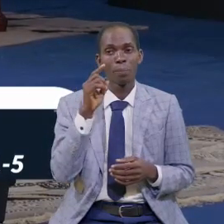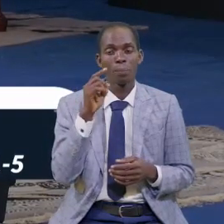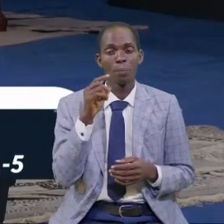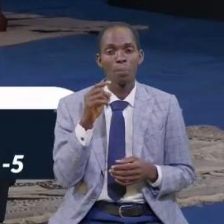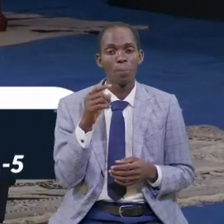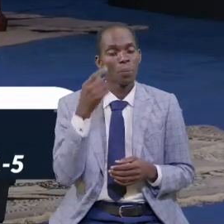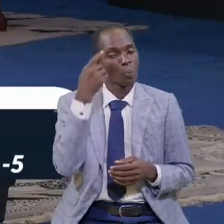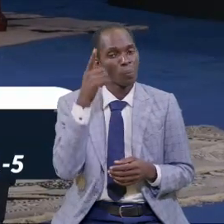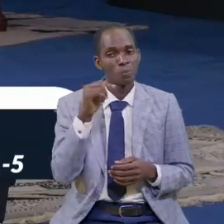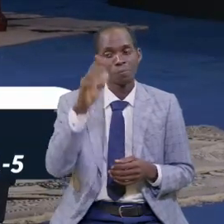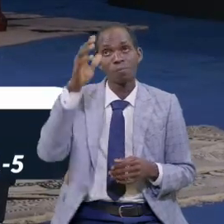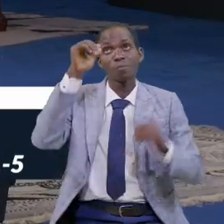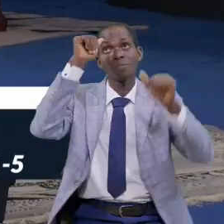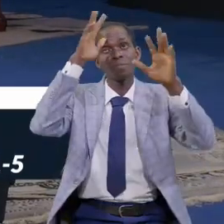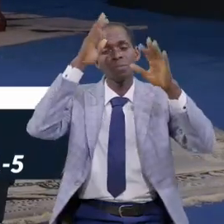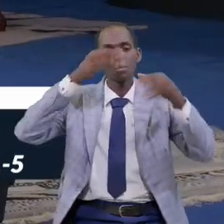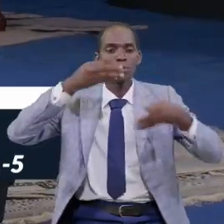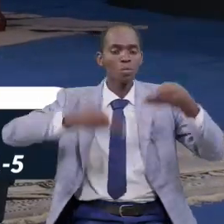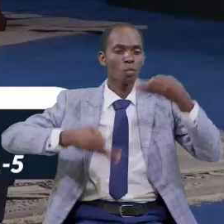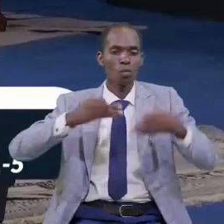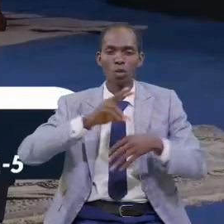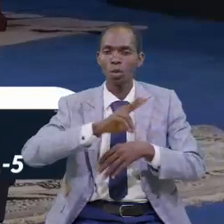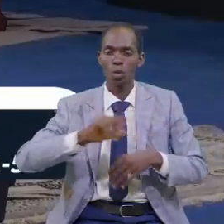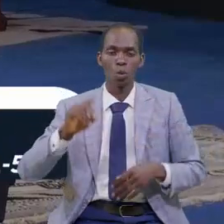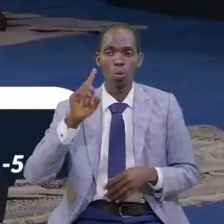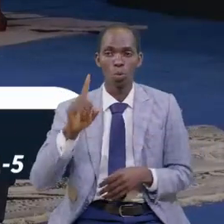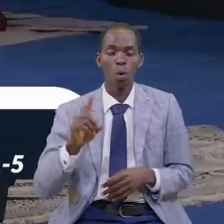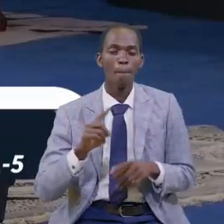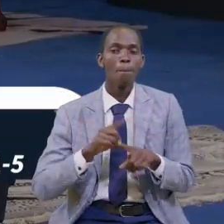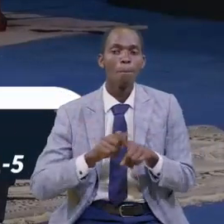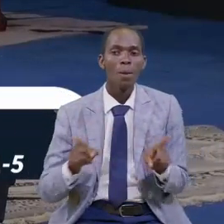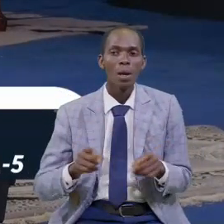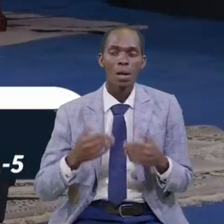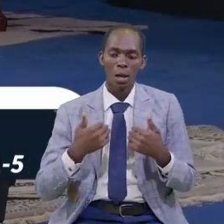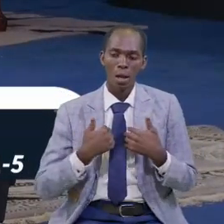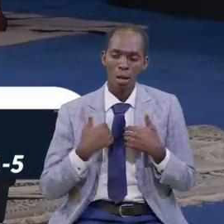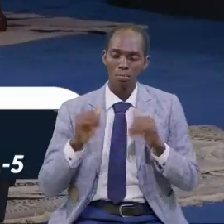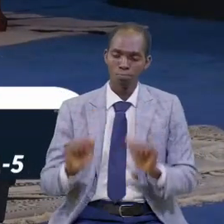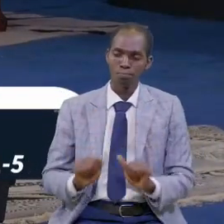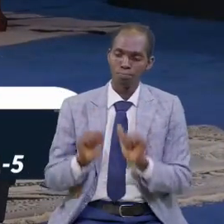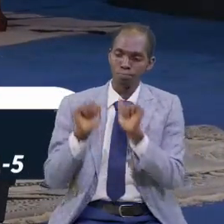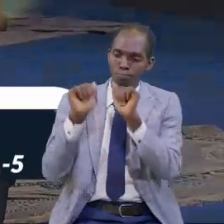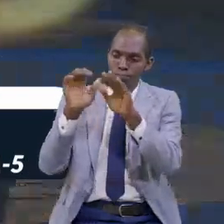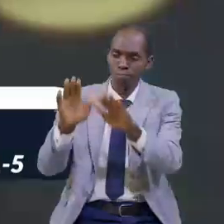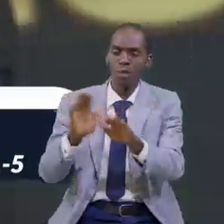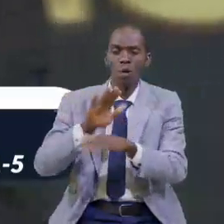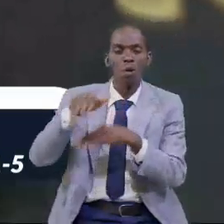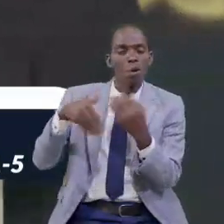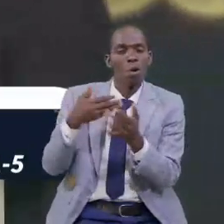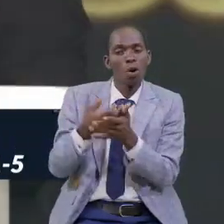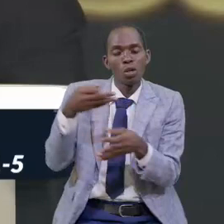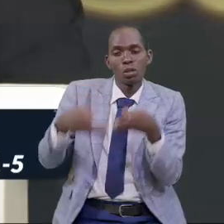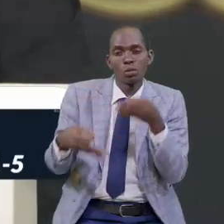man, but has committed all judgment unto the Son.